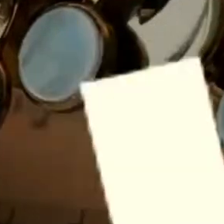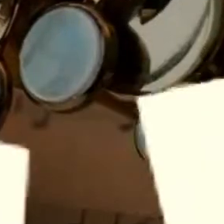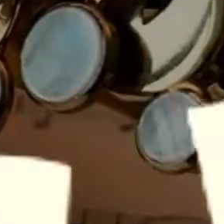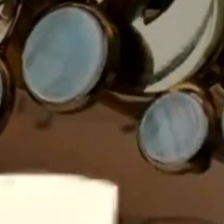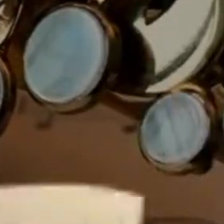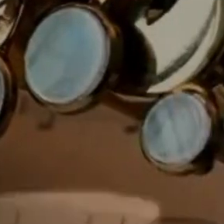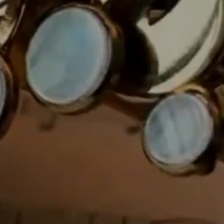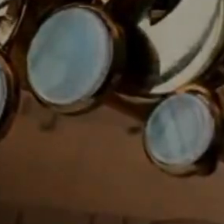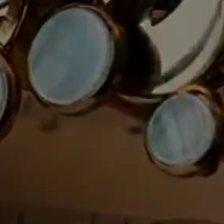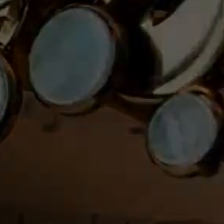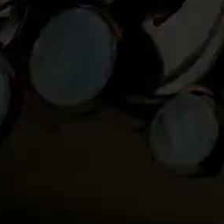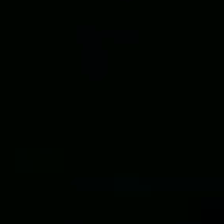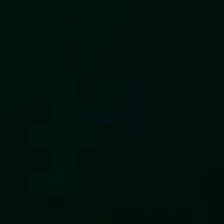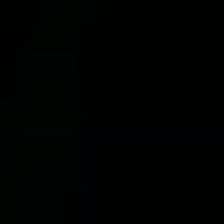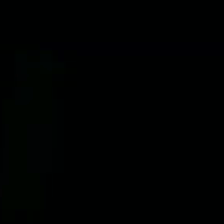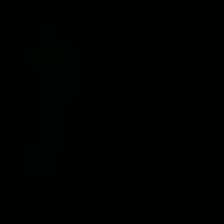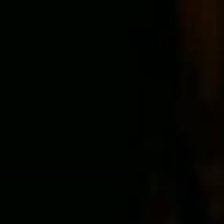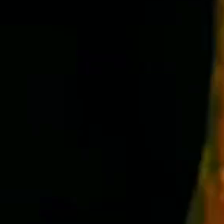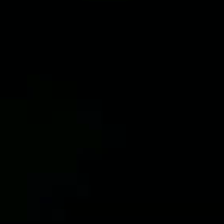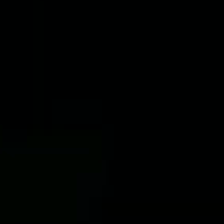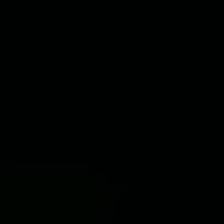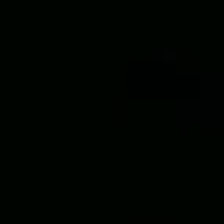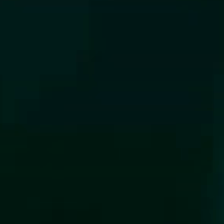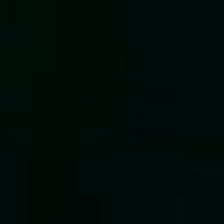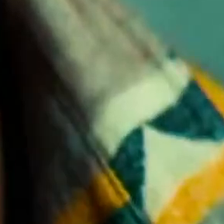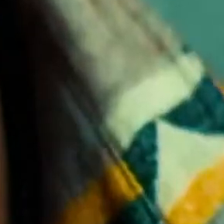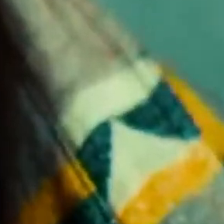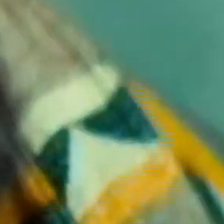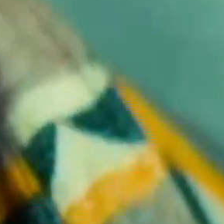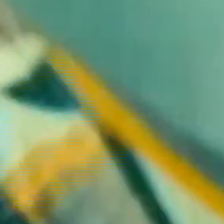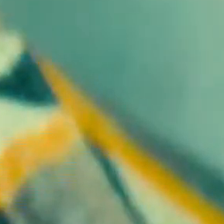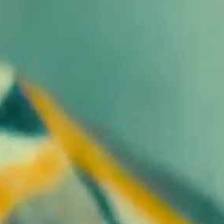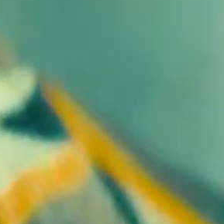pale wasanii wamekuwa kiwakali.